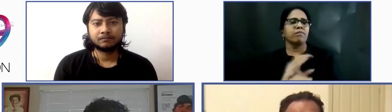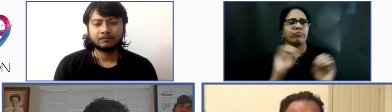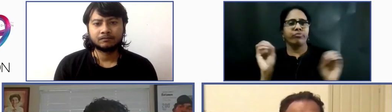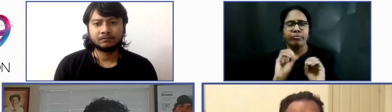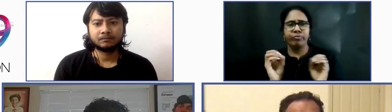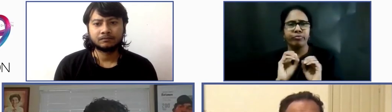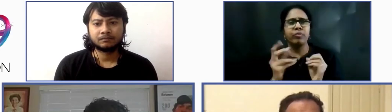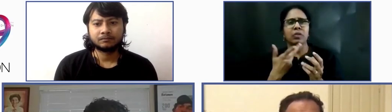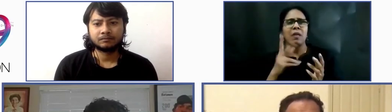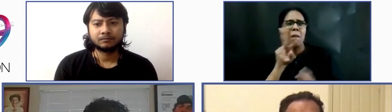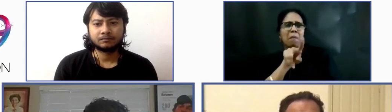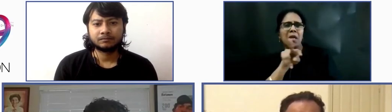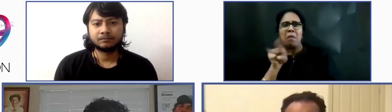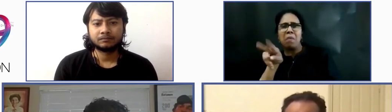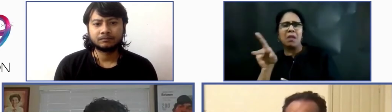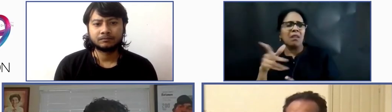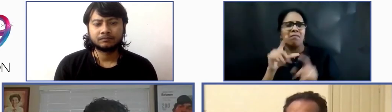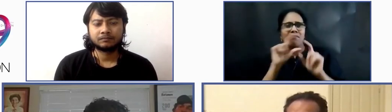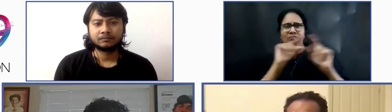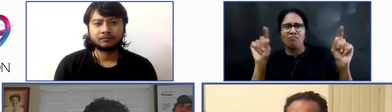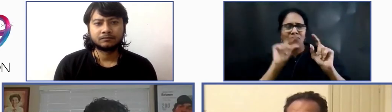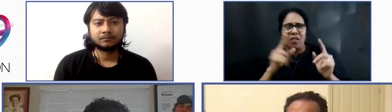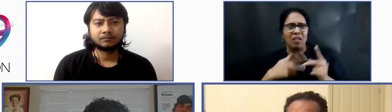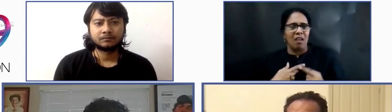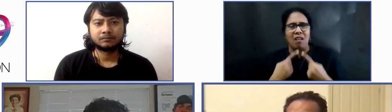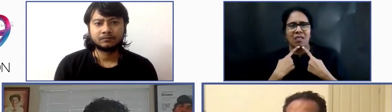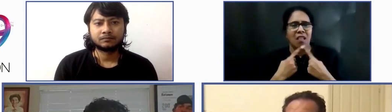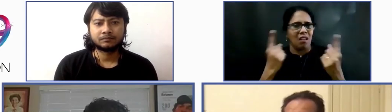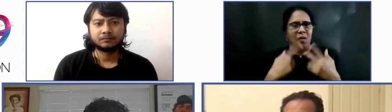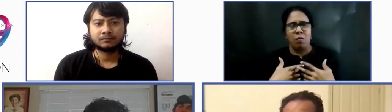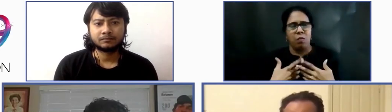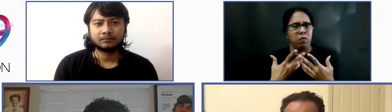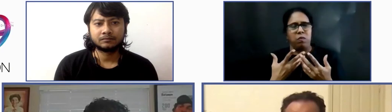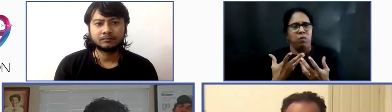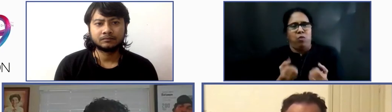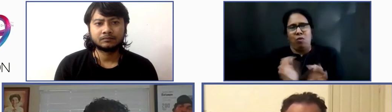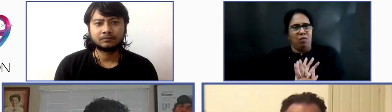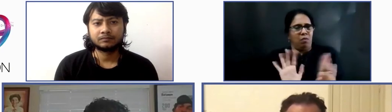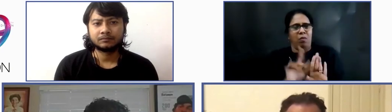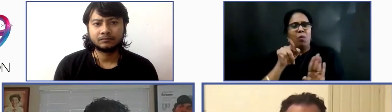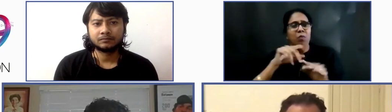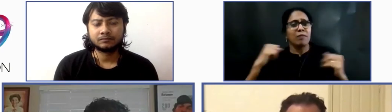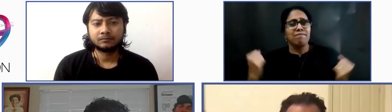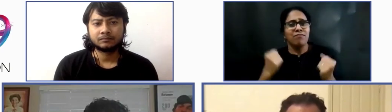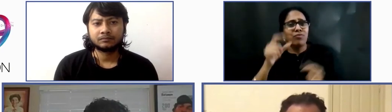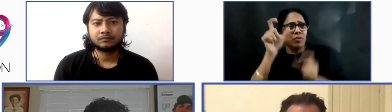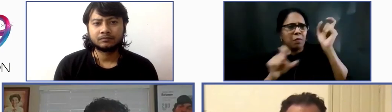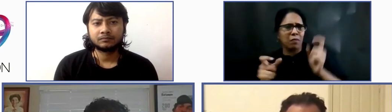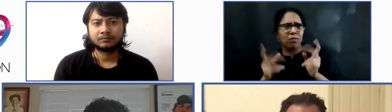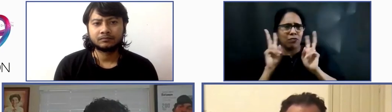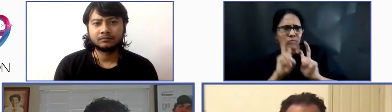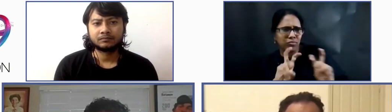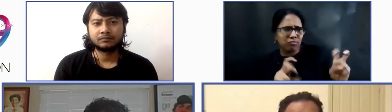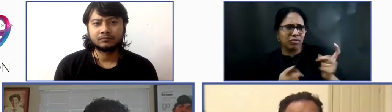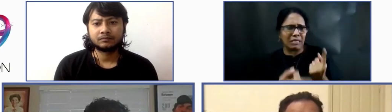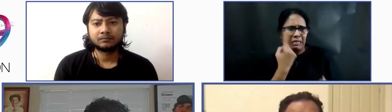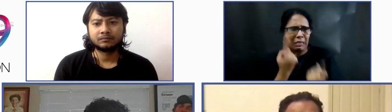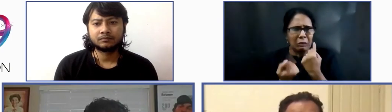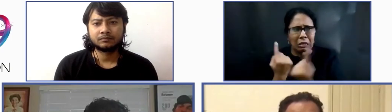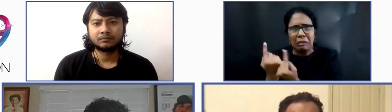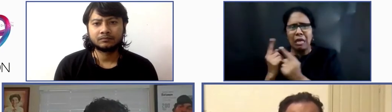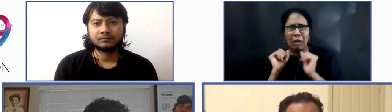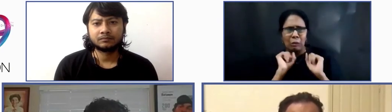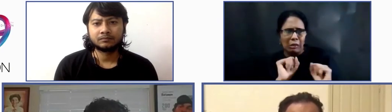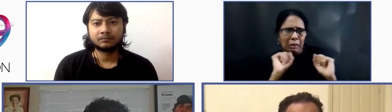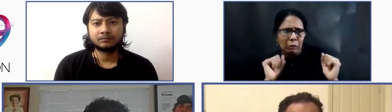define them, but I don't want to say anything that will decry from the efforts of trying to analyze these mental disabilities. But I